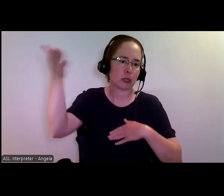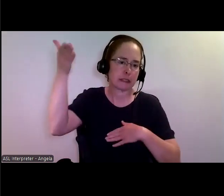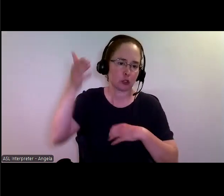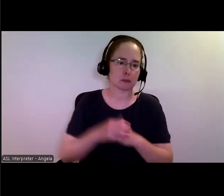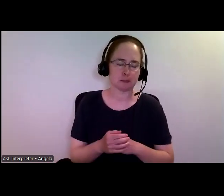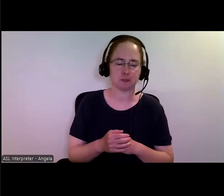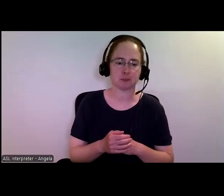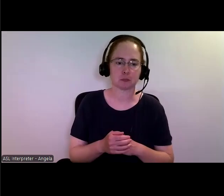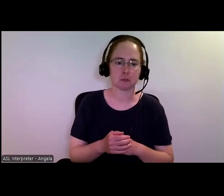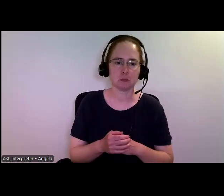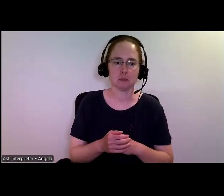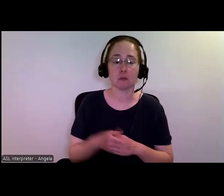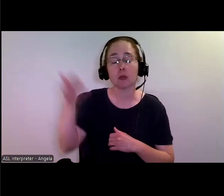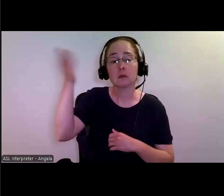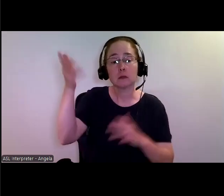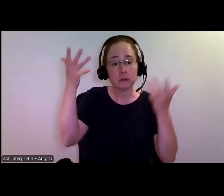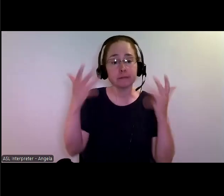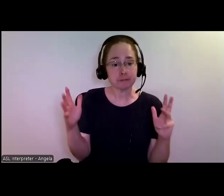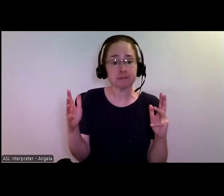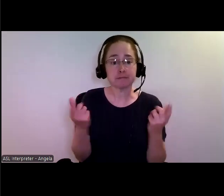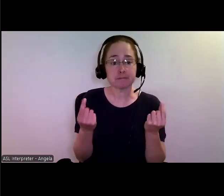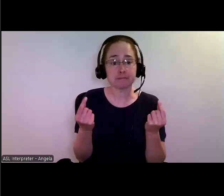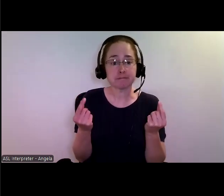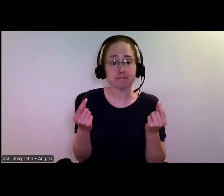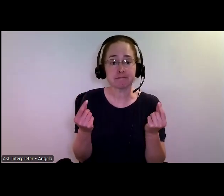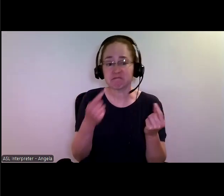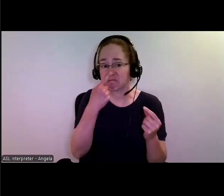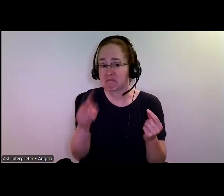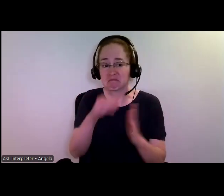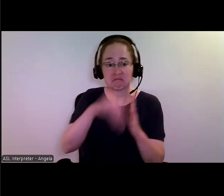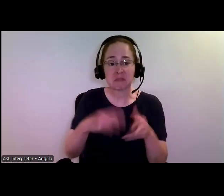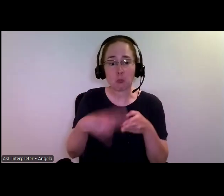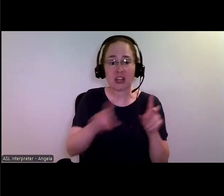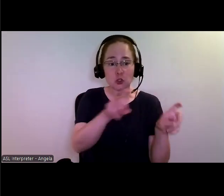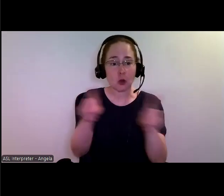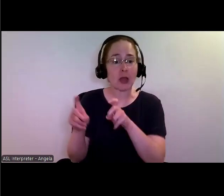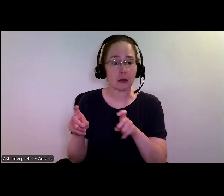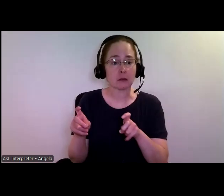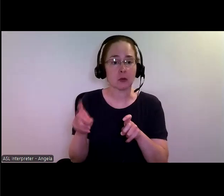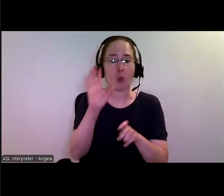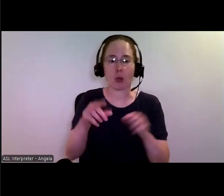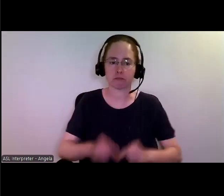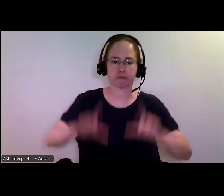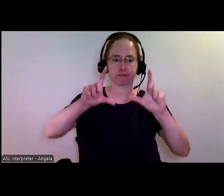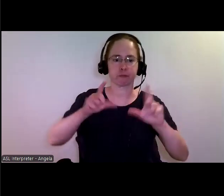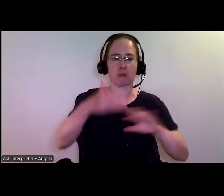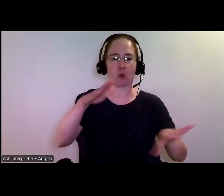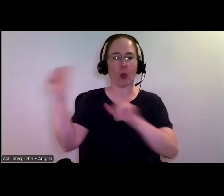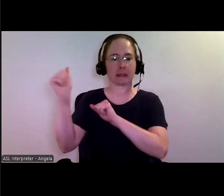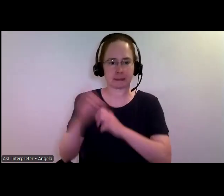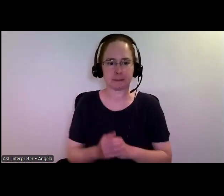presentation. When the presentation ends, please take a few moments to complete a brief survey that will show in your browser as you exit the